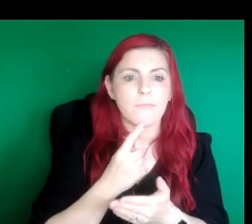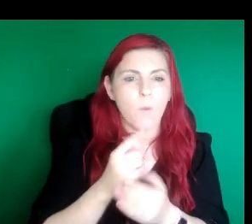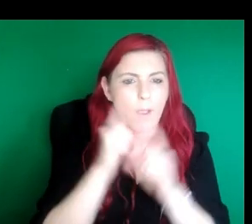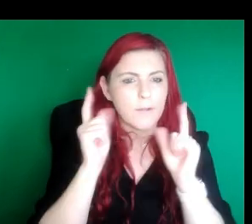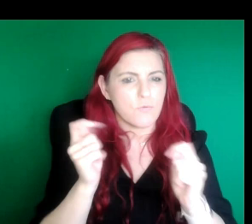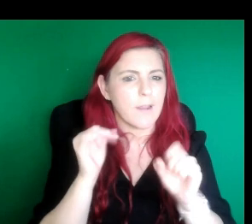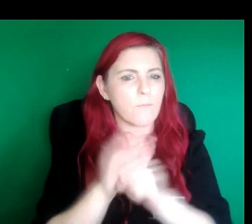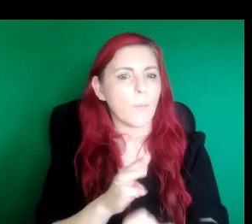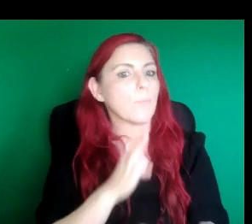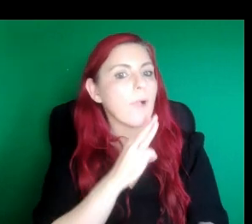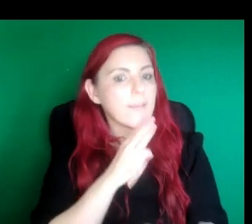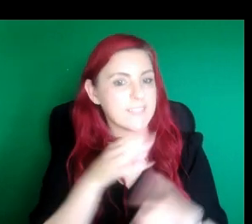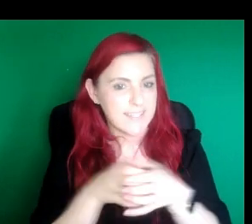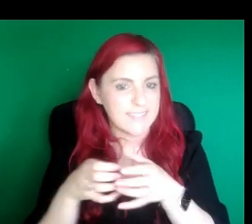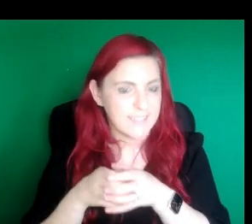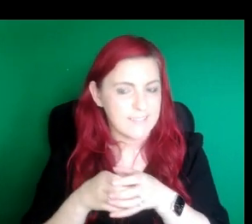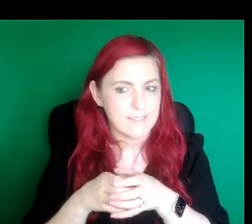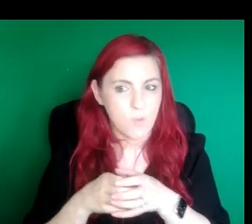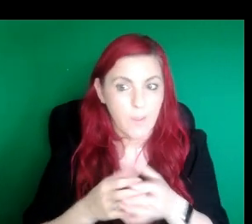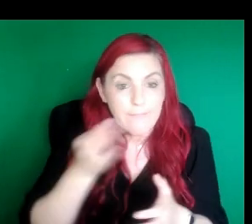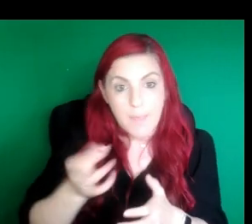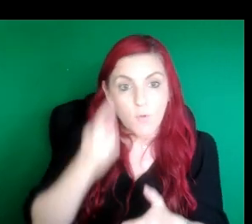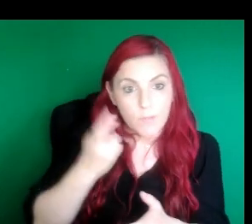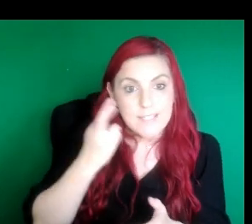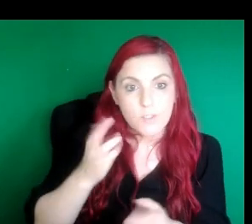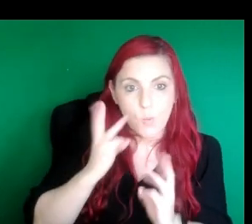for private entities, and that's really important.